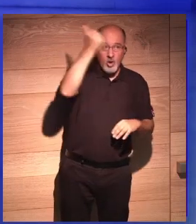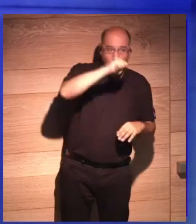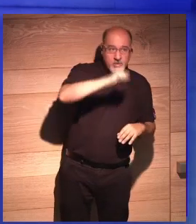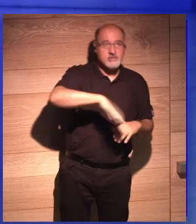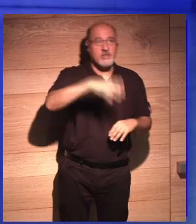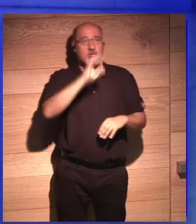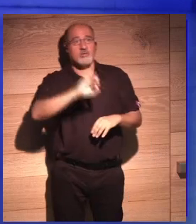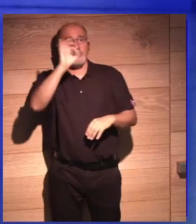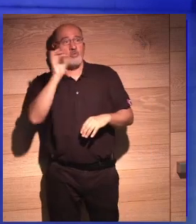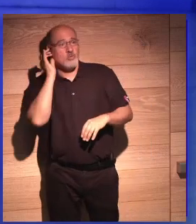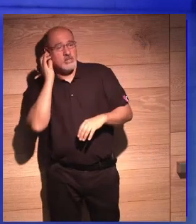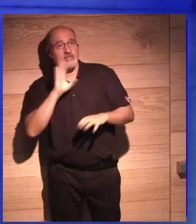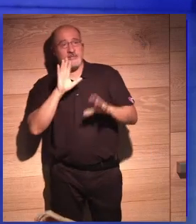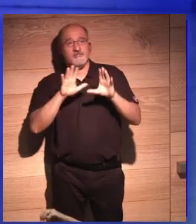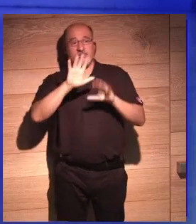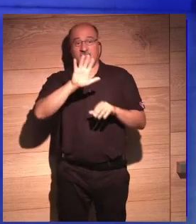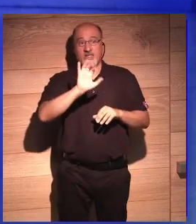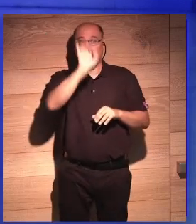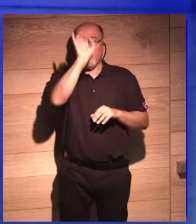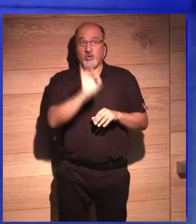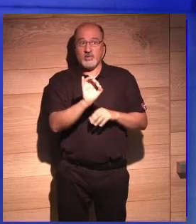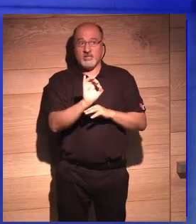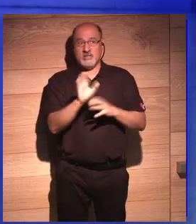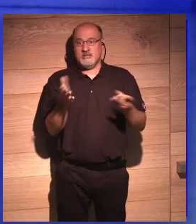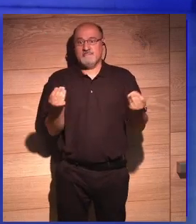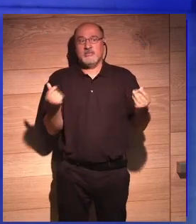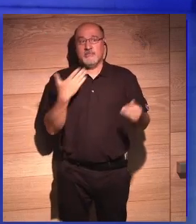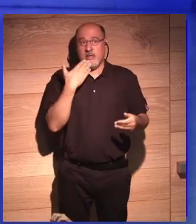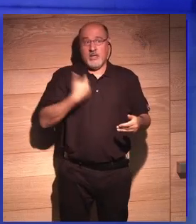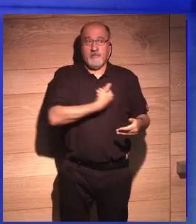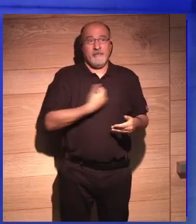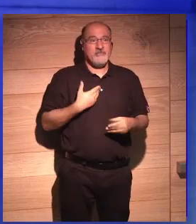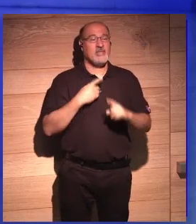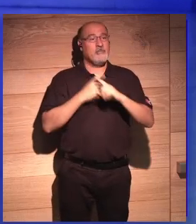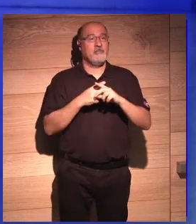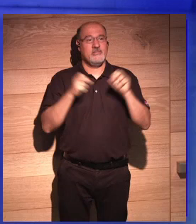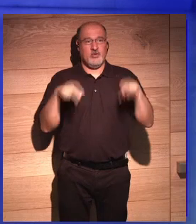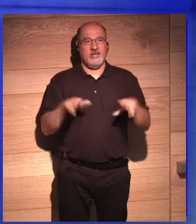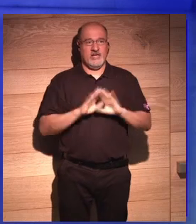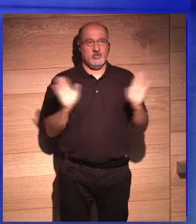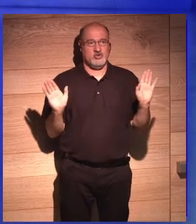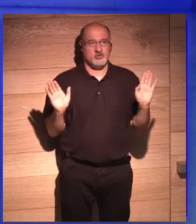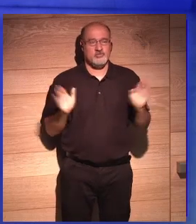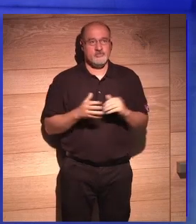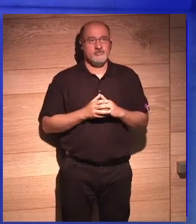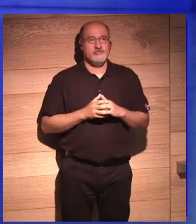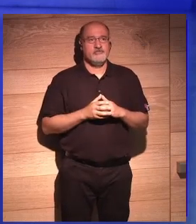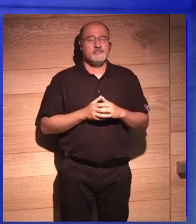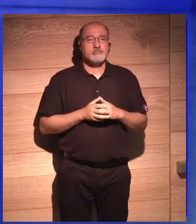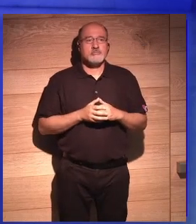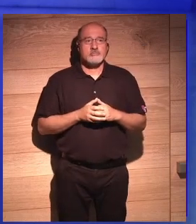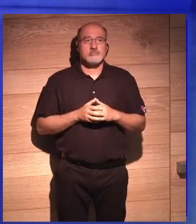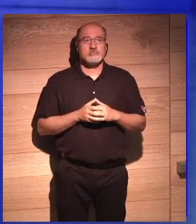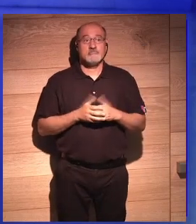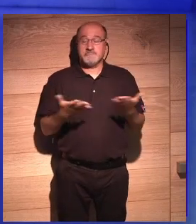visited preferred were non-binary. And what was interesting was, this was encouraging. We weren't just